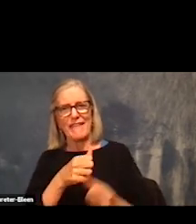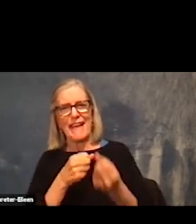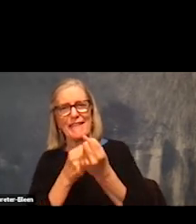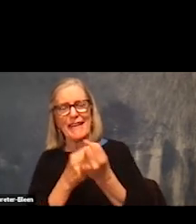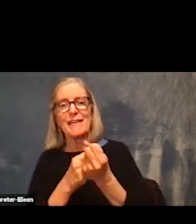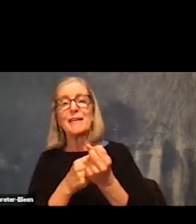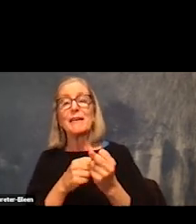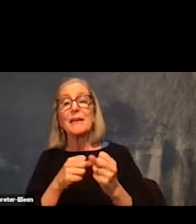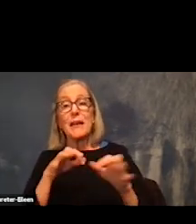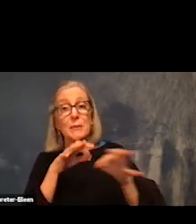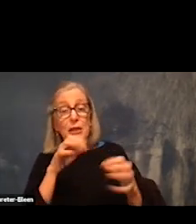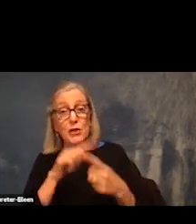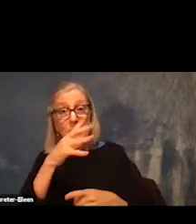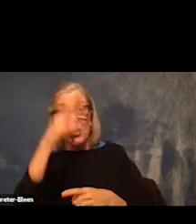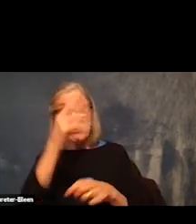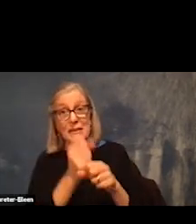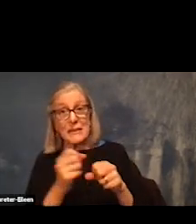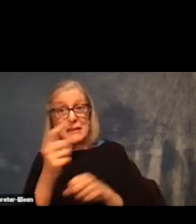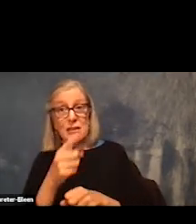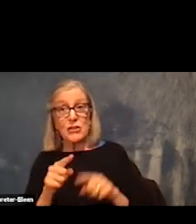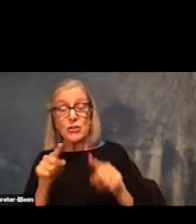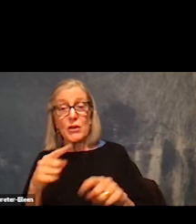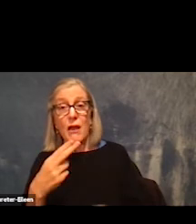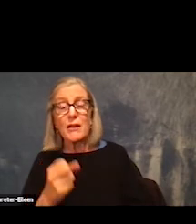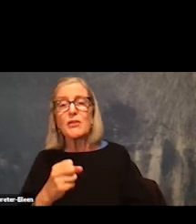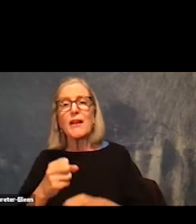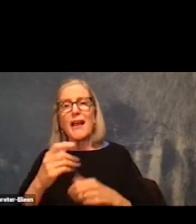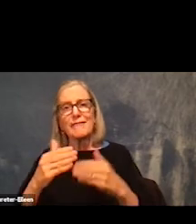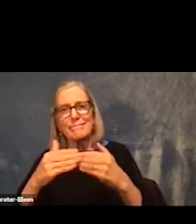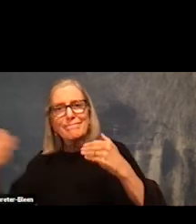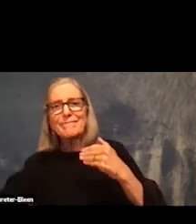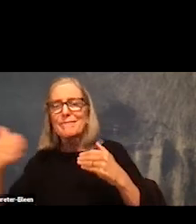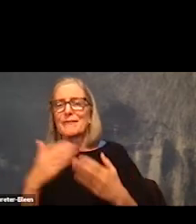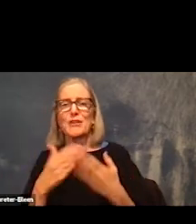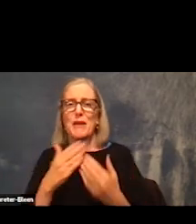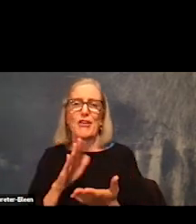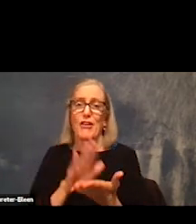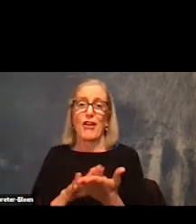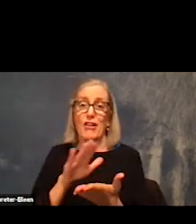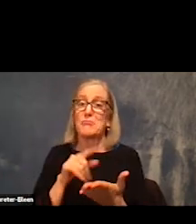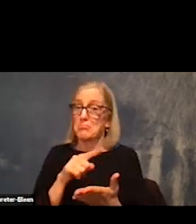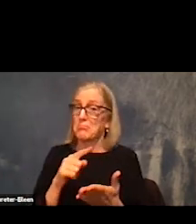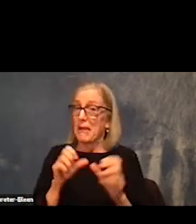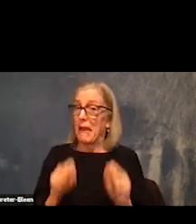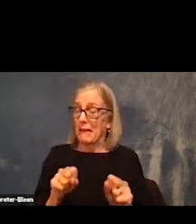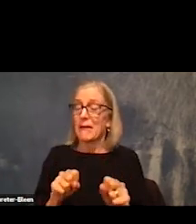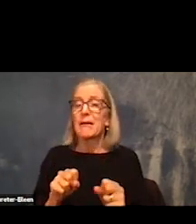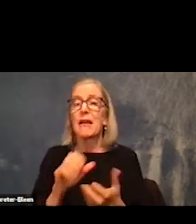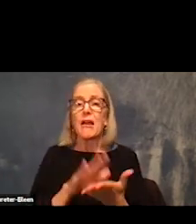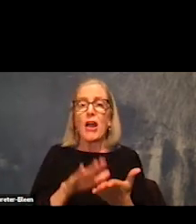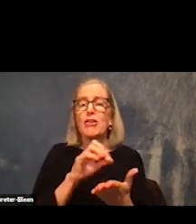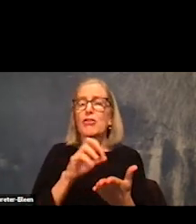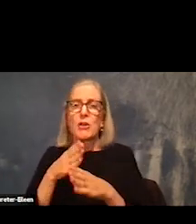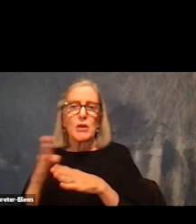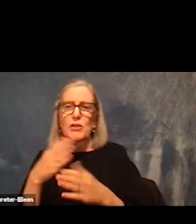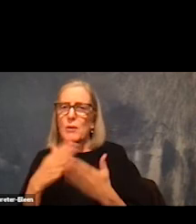school and in the future, whether he pursues college, which he's quite capable of doing, or a career, he'll need to